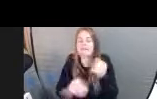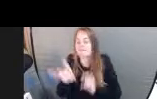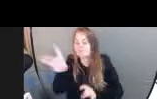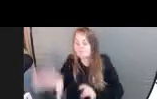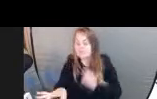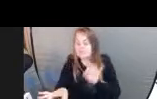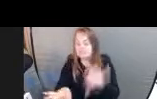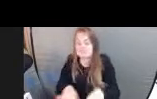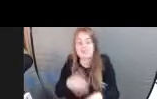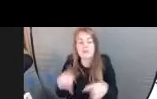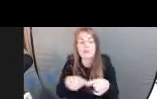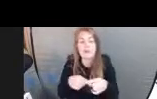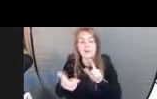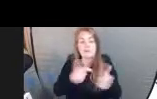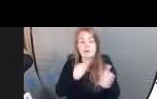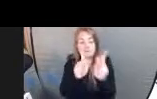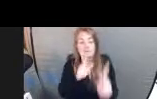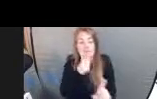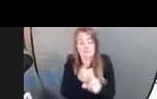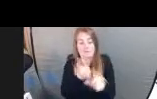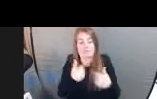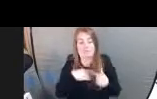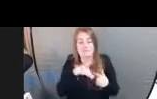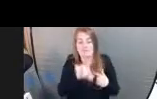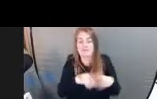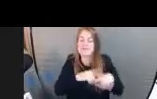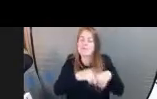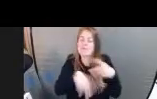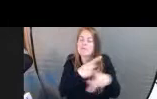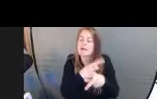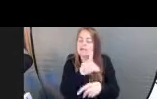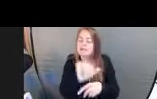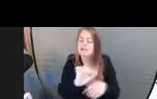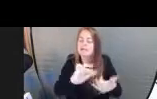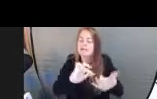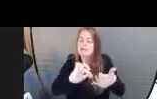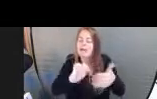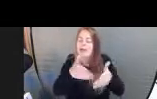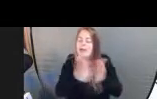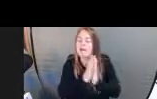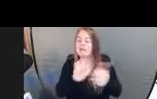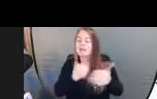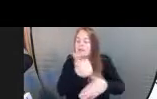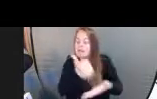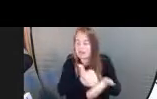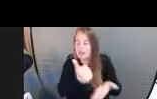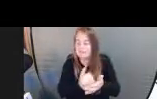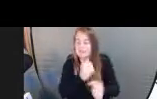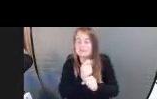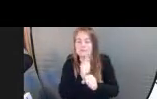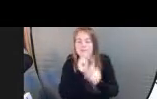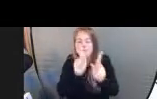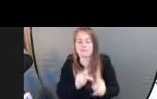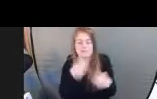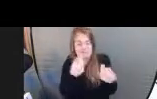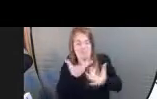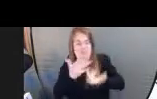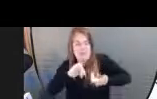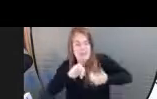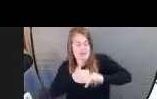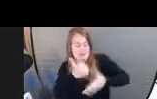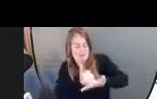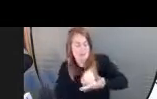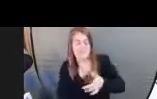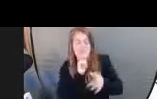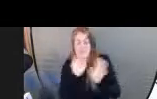with people with disabilities, depending on their disability, ask them how you can help. Allow the person to tell you how they'd like to be helped. This is